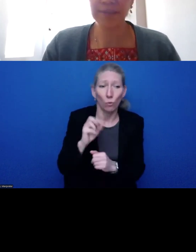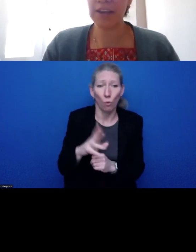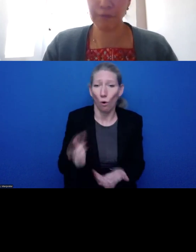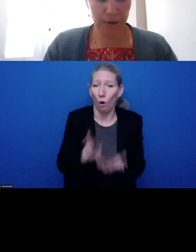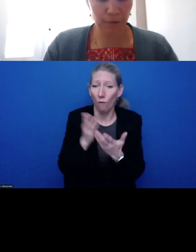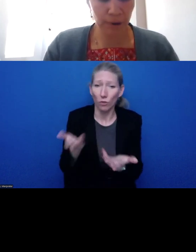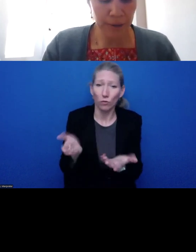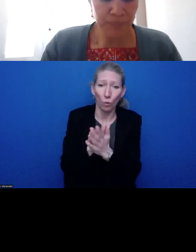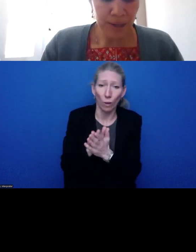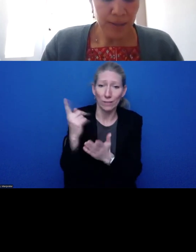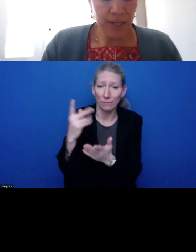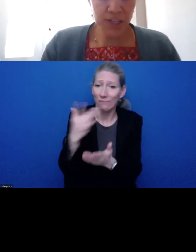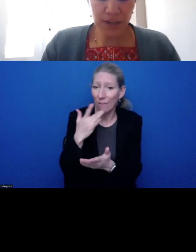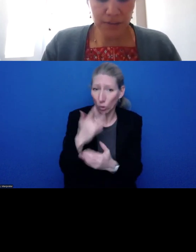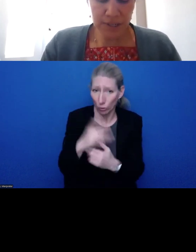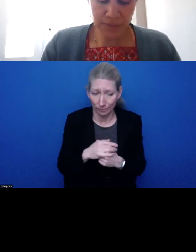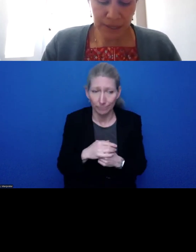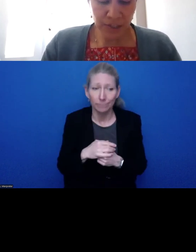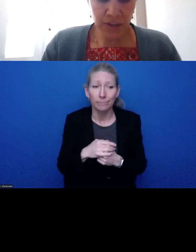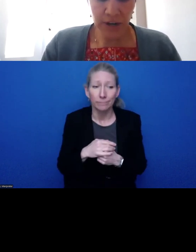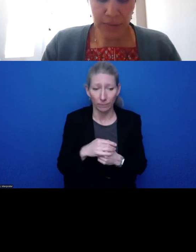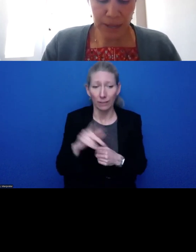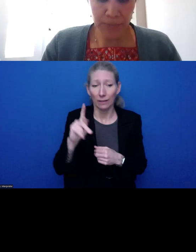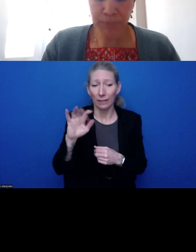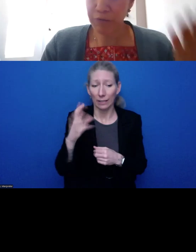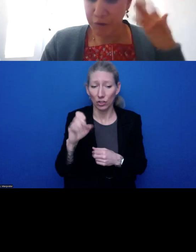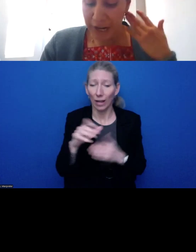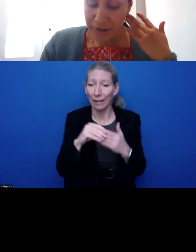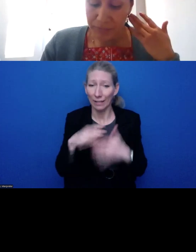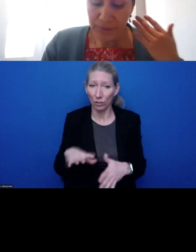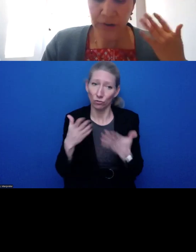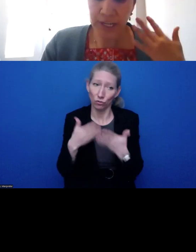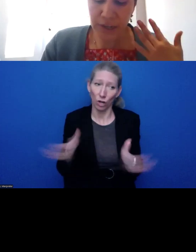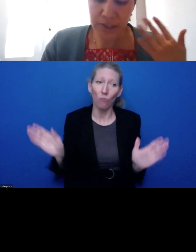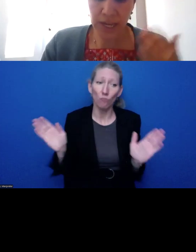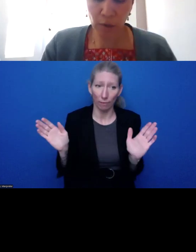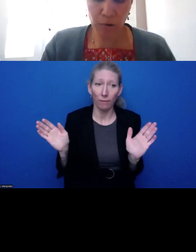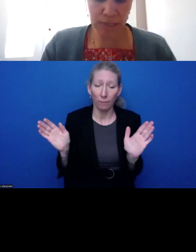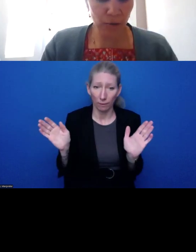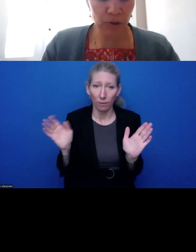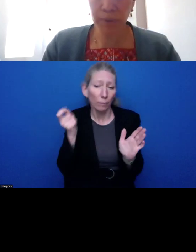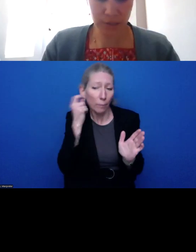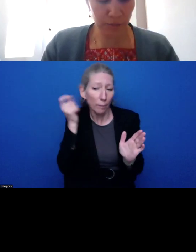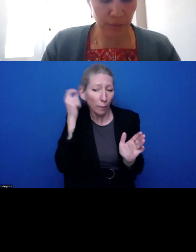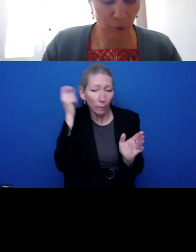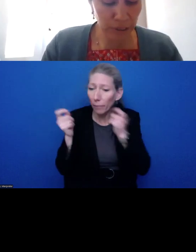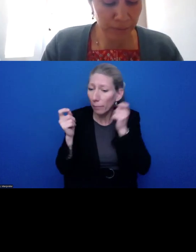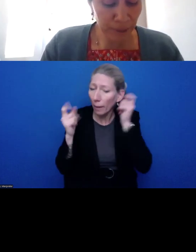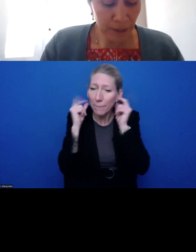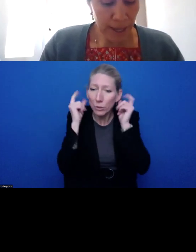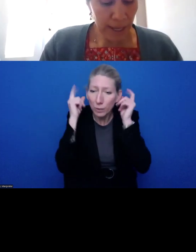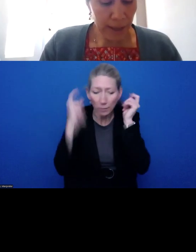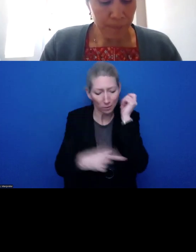request their favor. The K'iche' leaders generally perforated their ears, elbows, and other parts of their